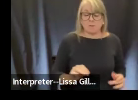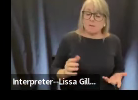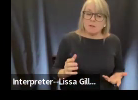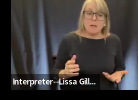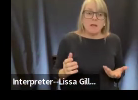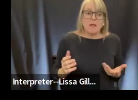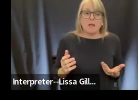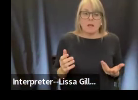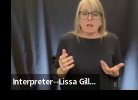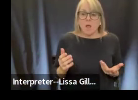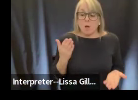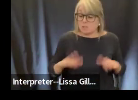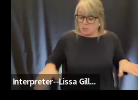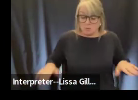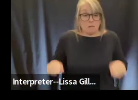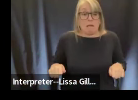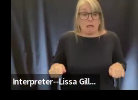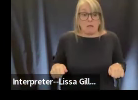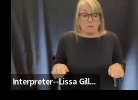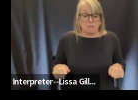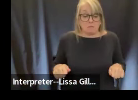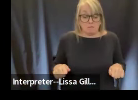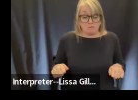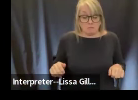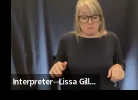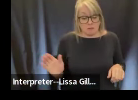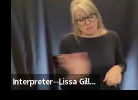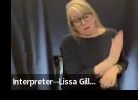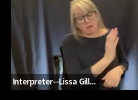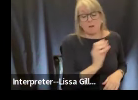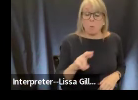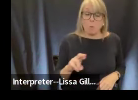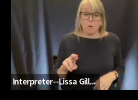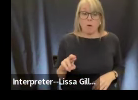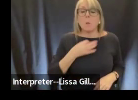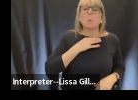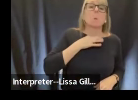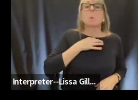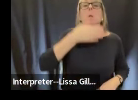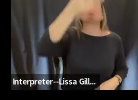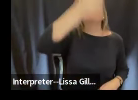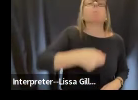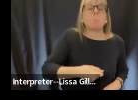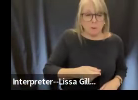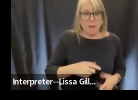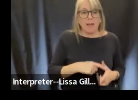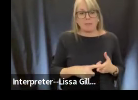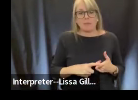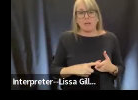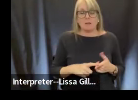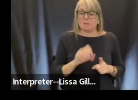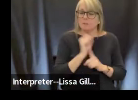to everything. They could hit something, or they might be curious and say, "Oh, what's on the stove?" and pull down, and then you've got a scalding type situation.